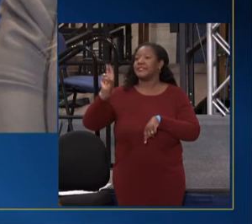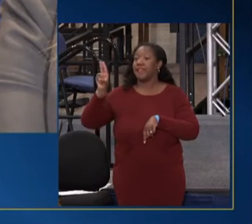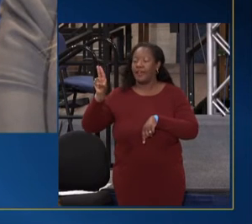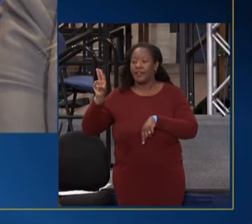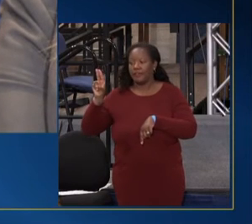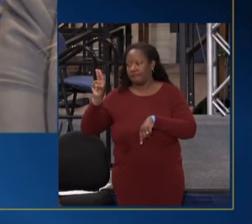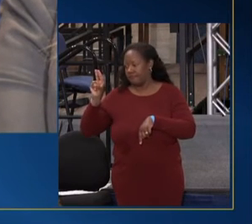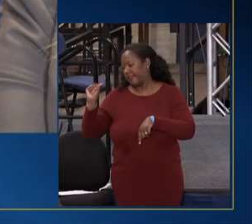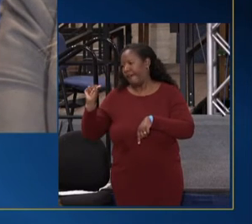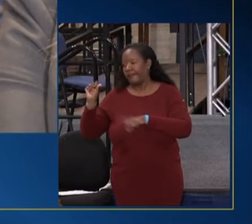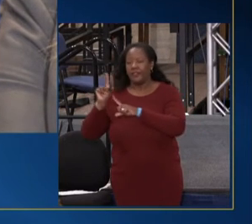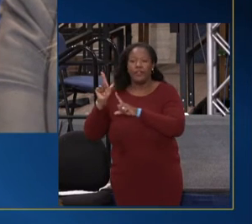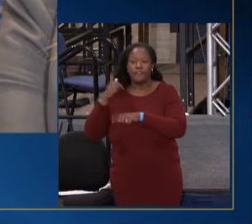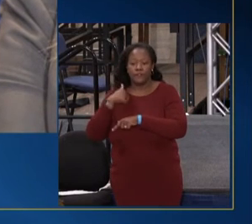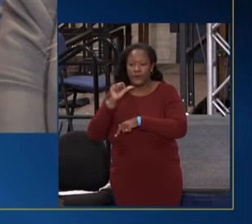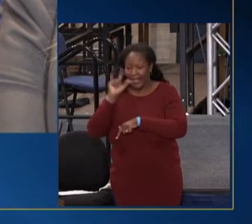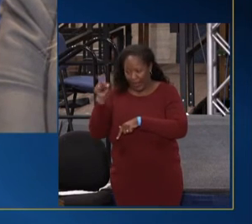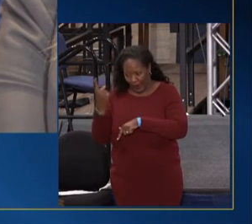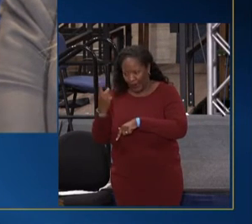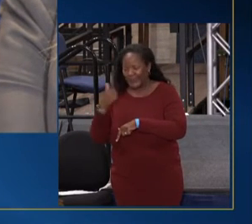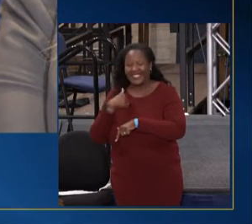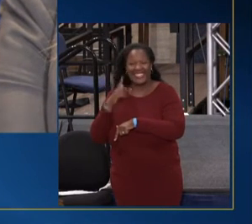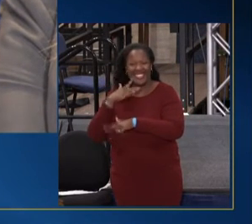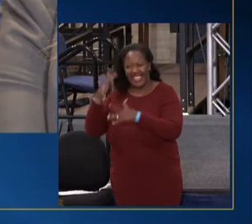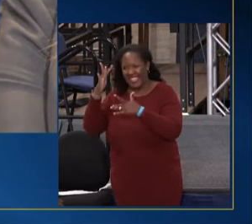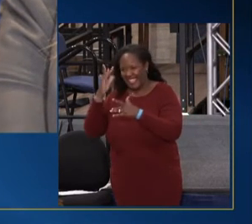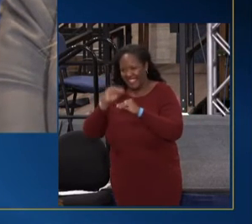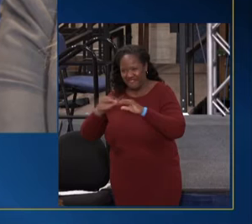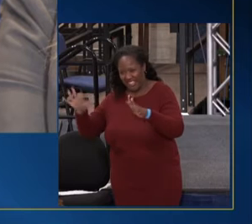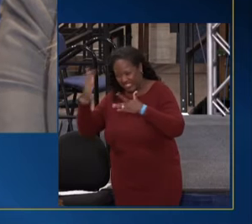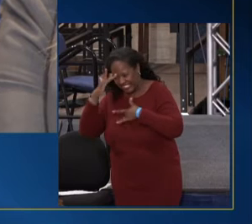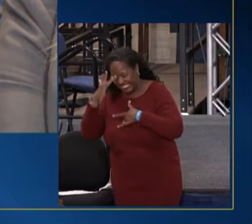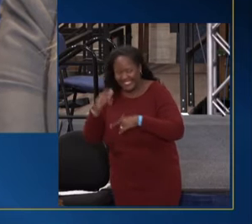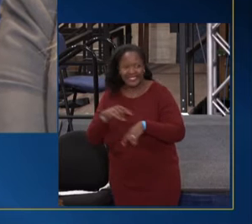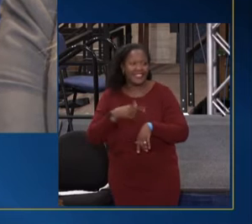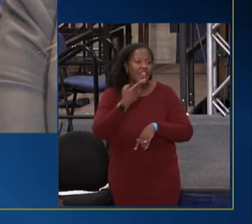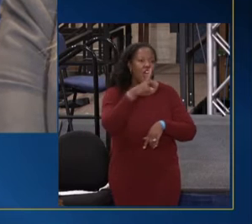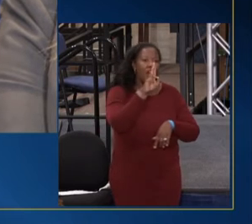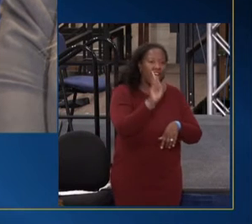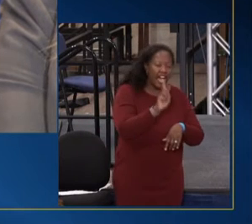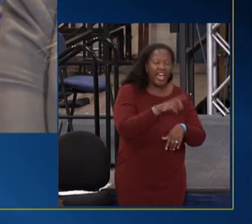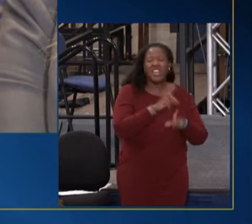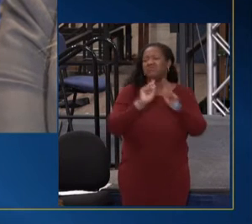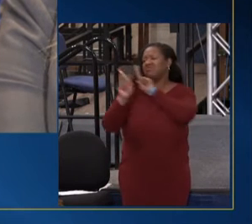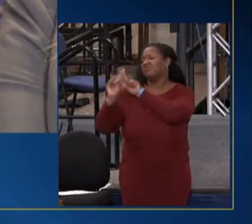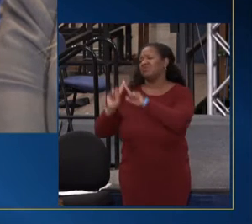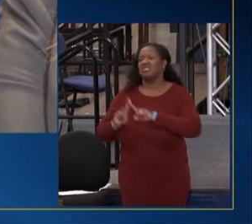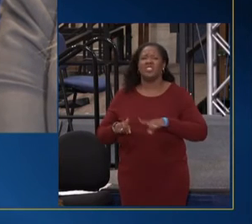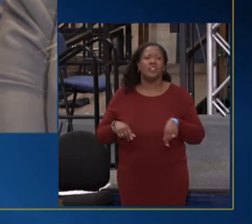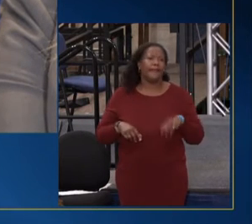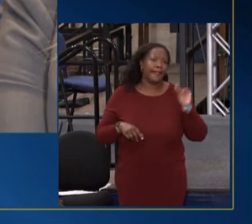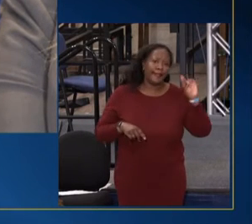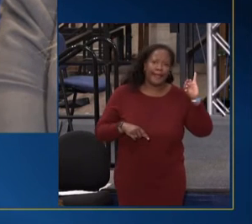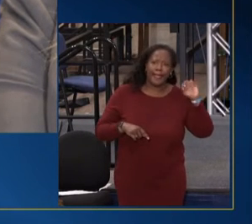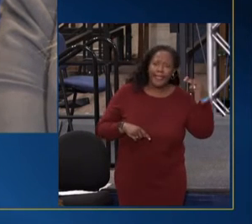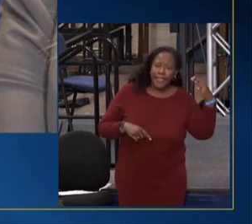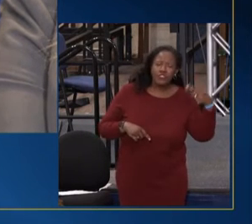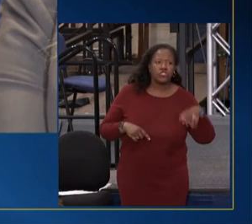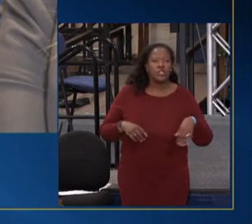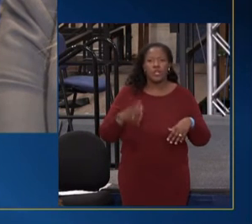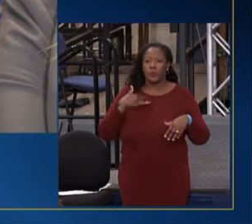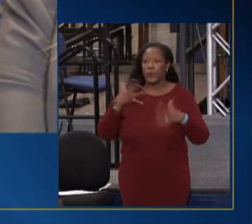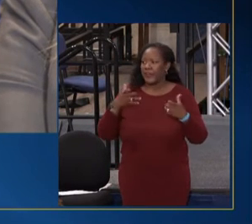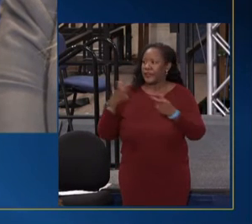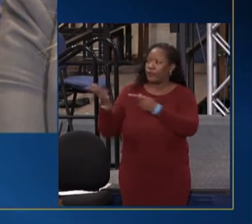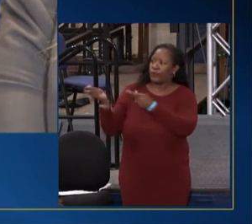just do infectious diseases, but we also include mental health considerations, people from HUD and HOPWA, and yes, also from NIH, so we can help recruit the